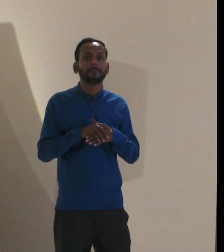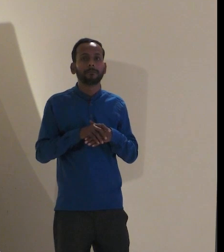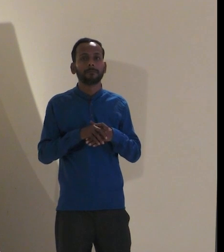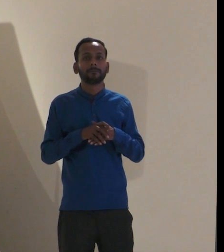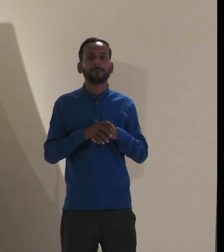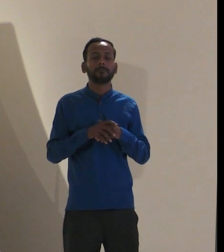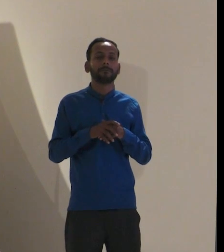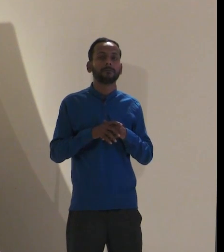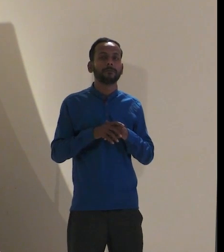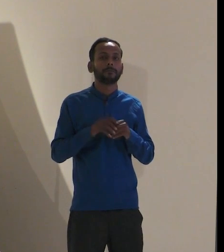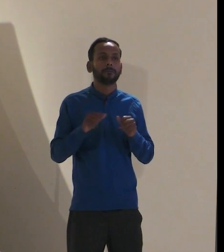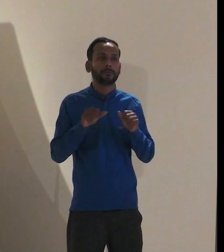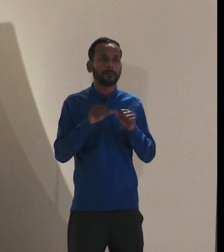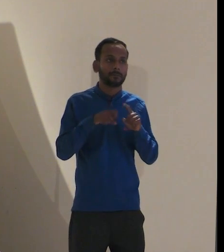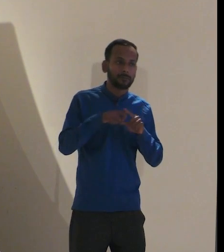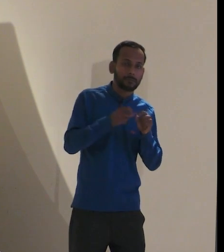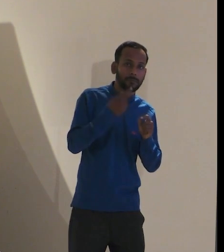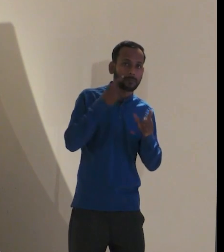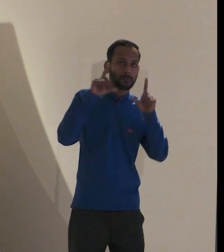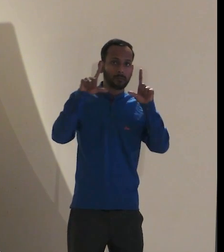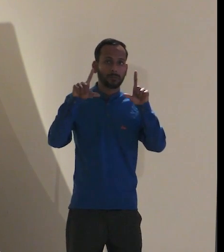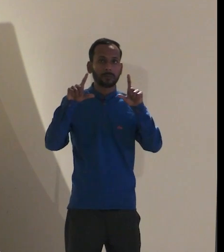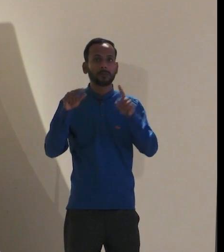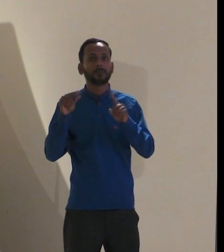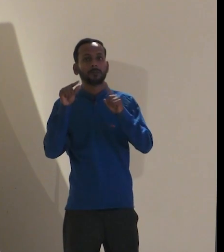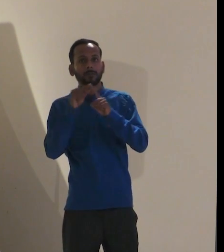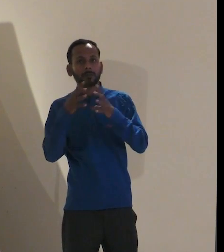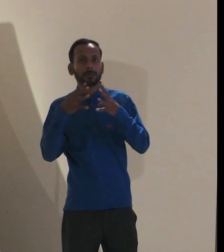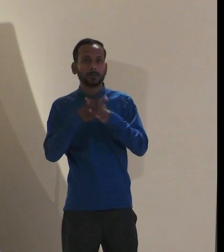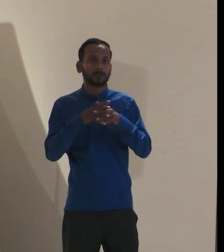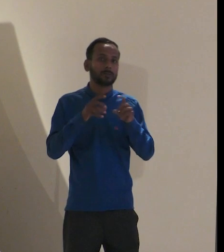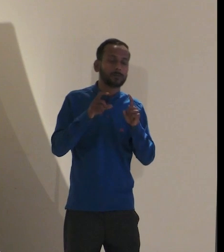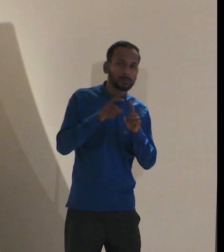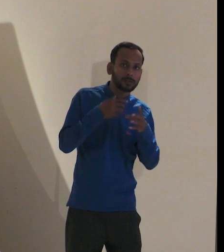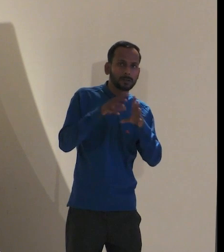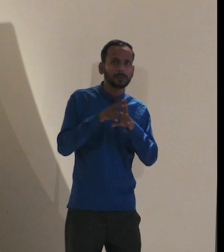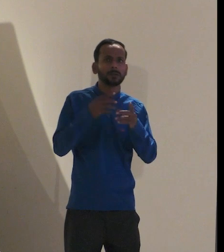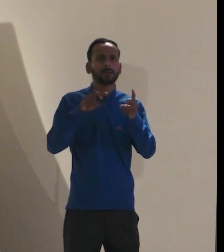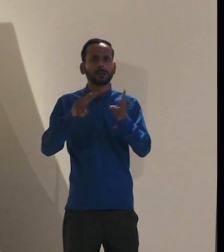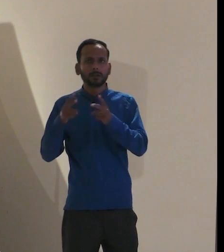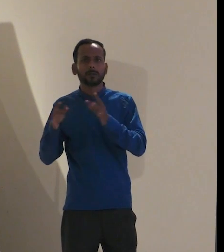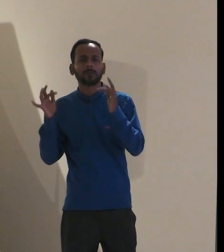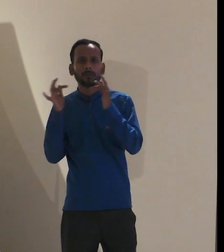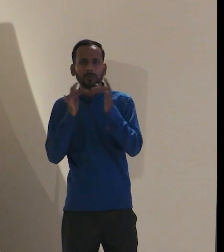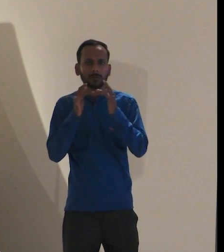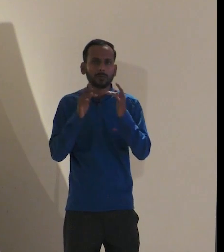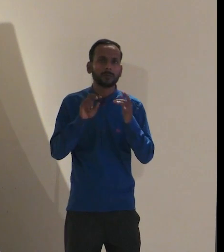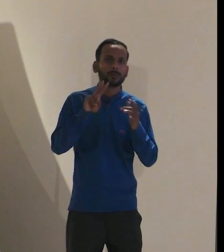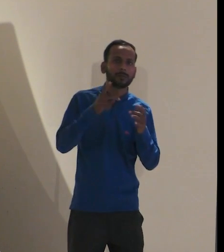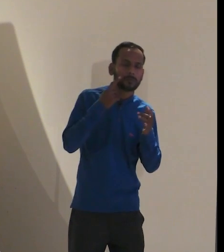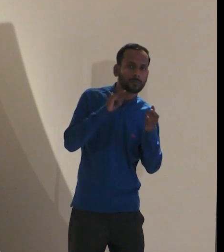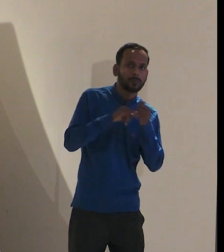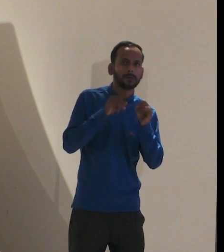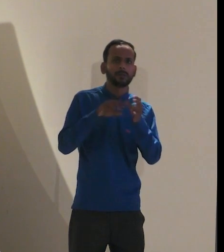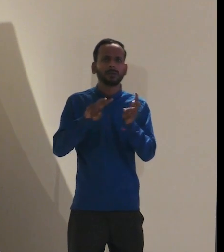for archives and museums which are predominantly online and data-driven, vis-a-vis museums which are also